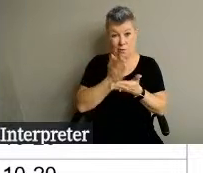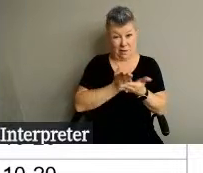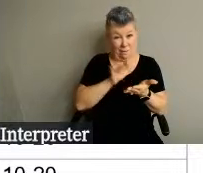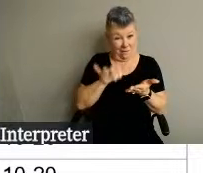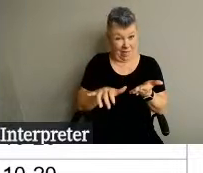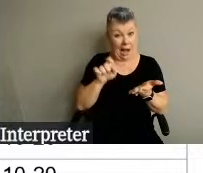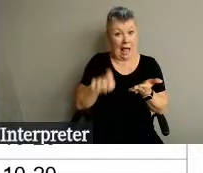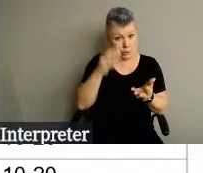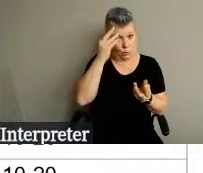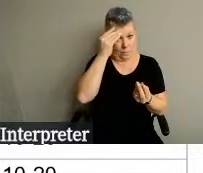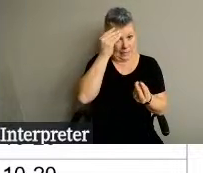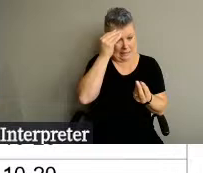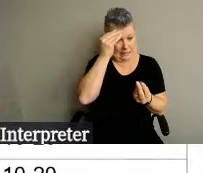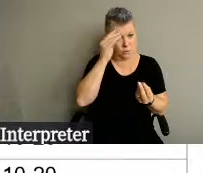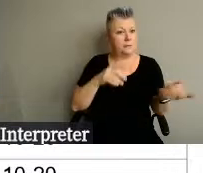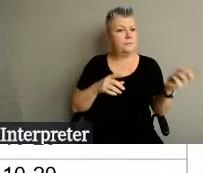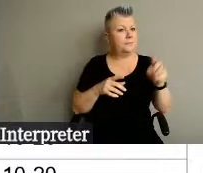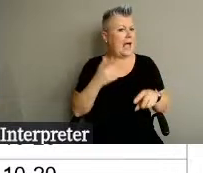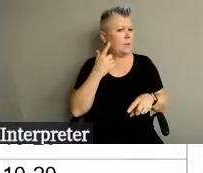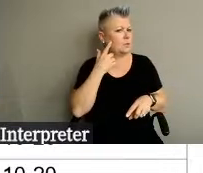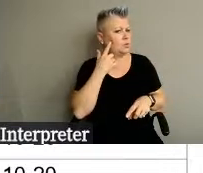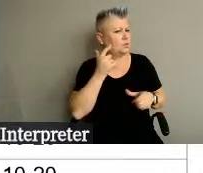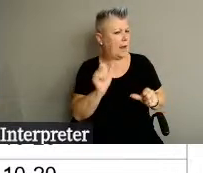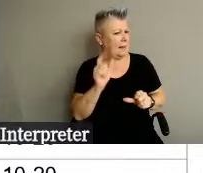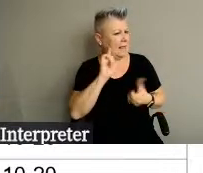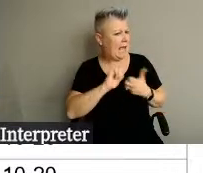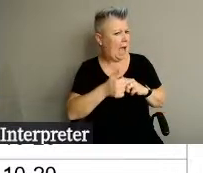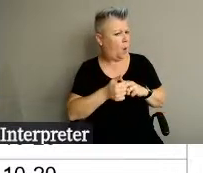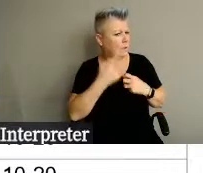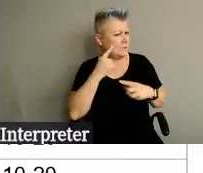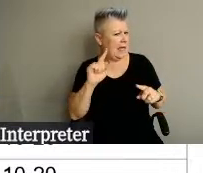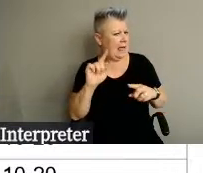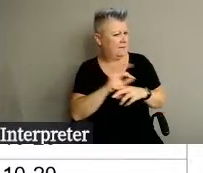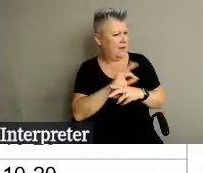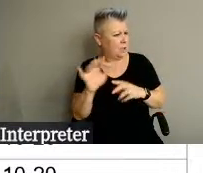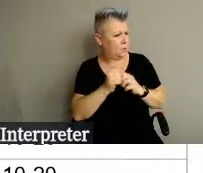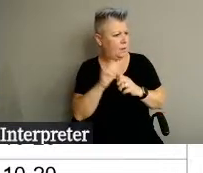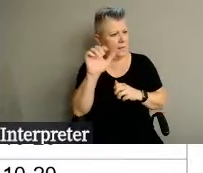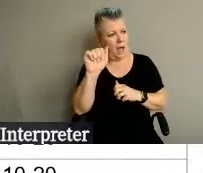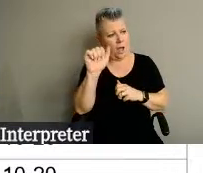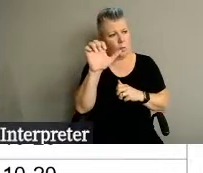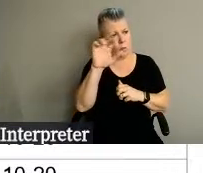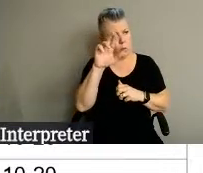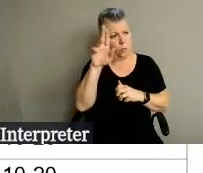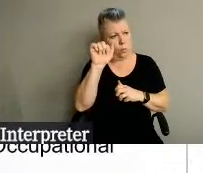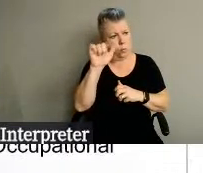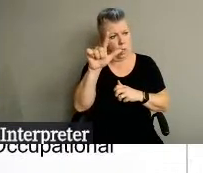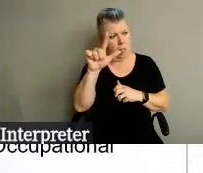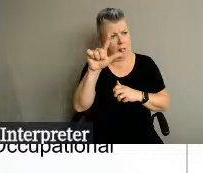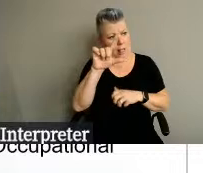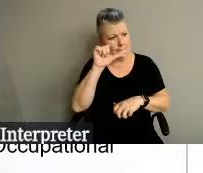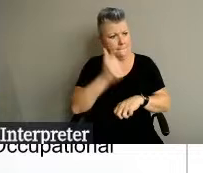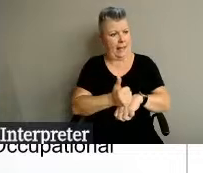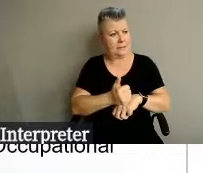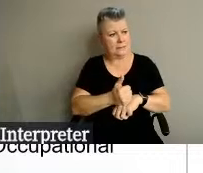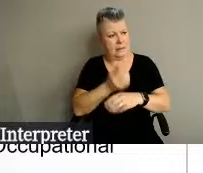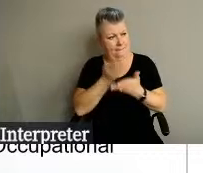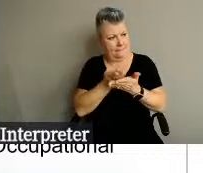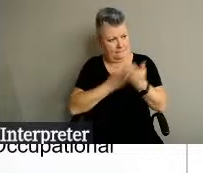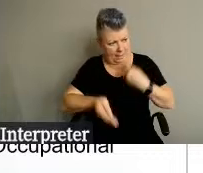an accrual, I was trying to figure out how that works with an accrual-based budget. That's why it looks like we have more money than what we